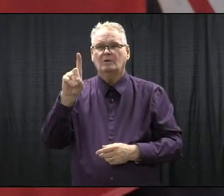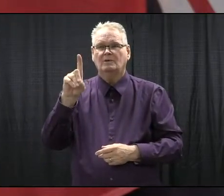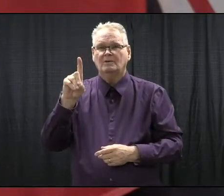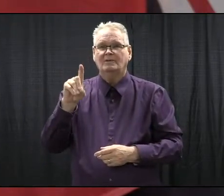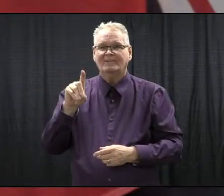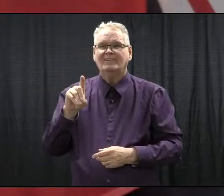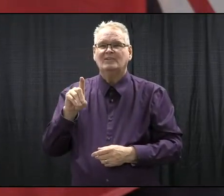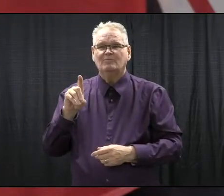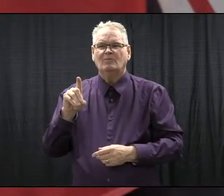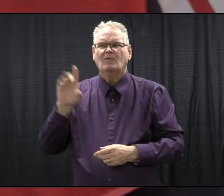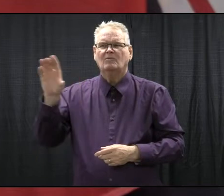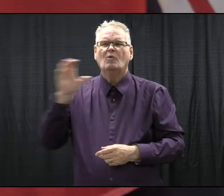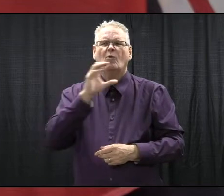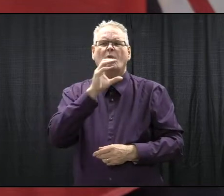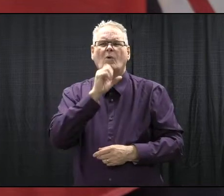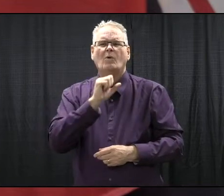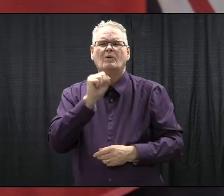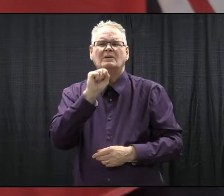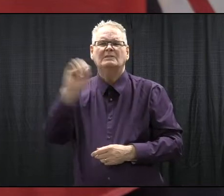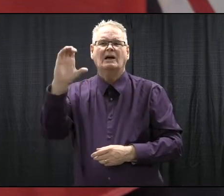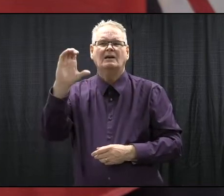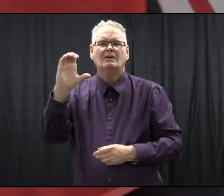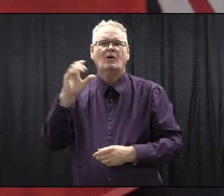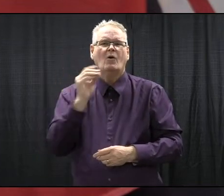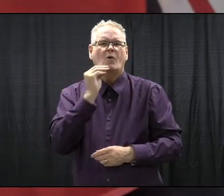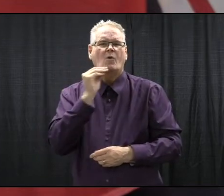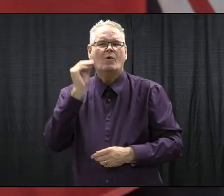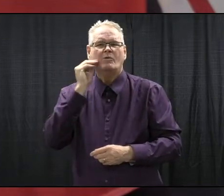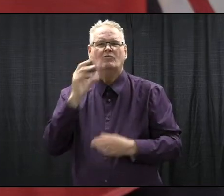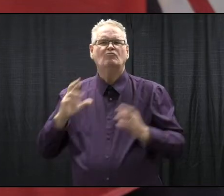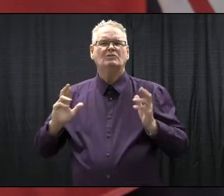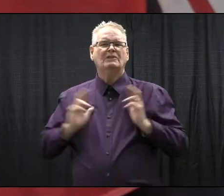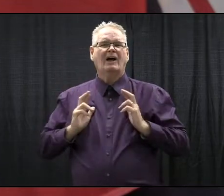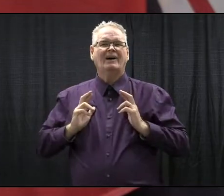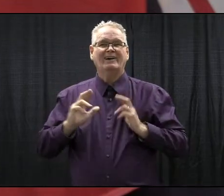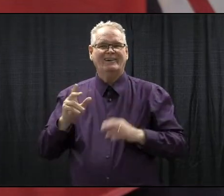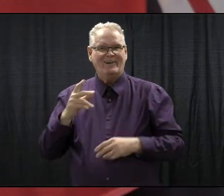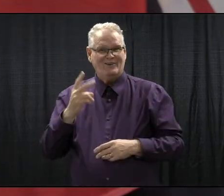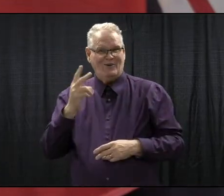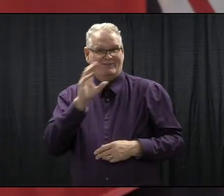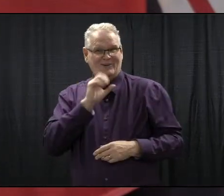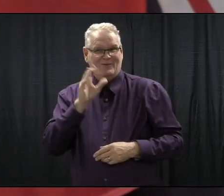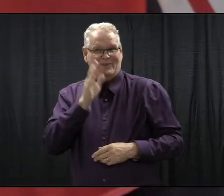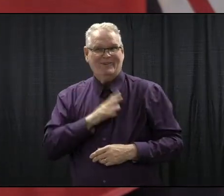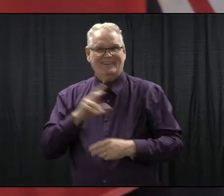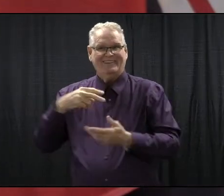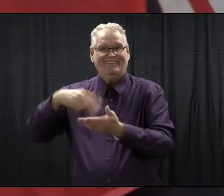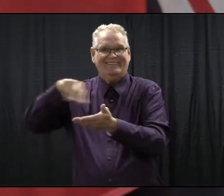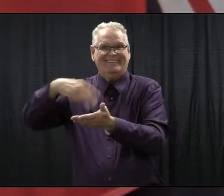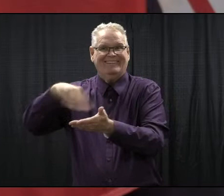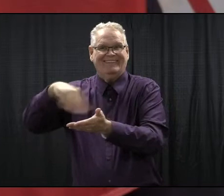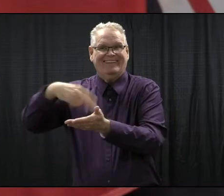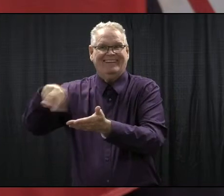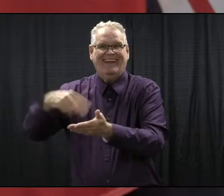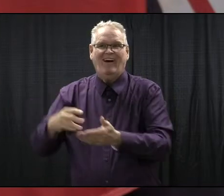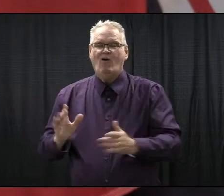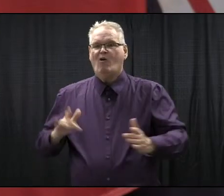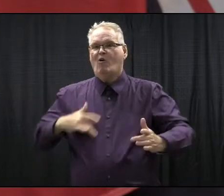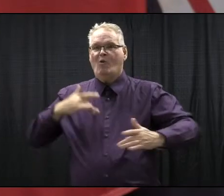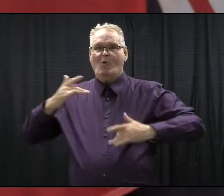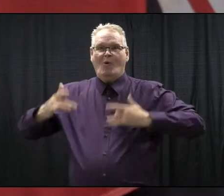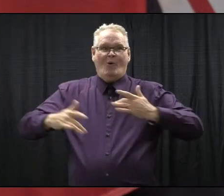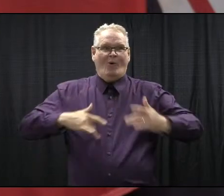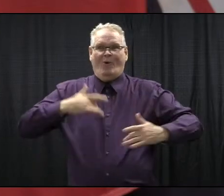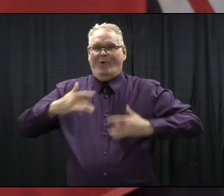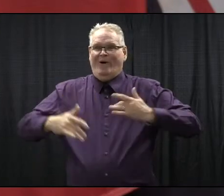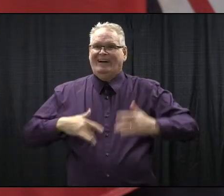care homes. It was never really our intent to restrict those once the vaccination levels rose, and certainly we've clarified